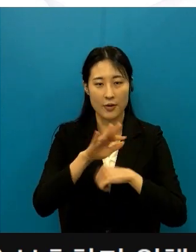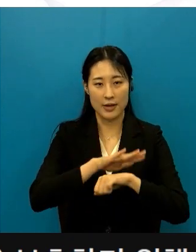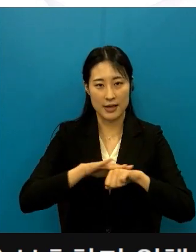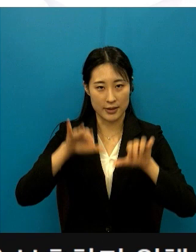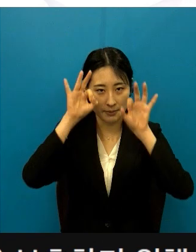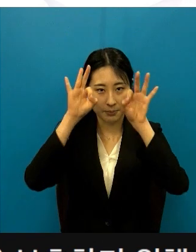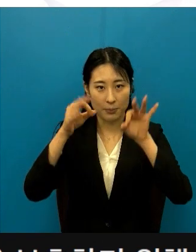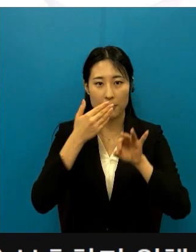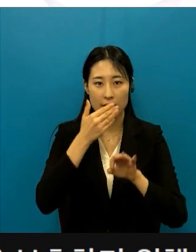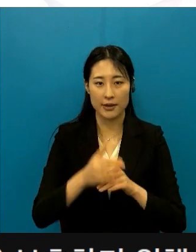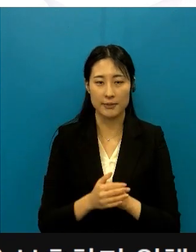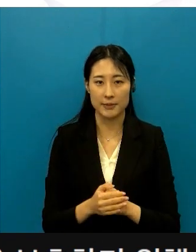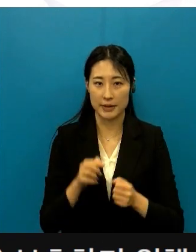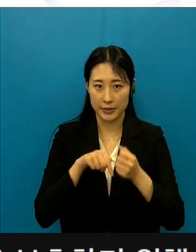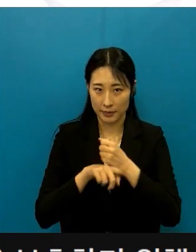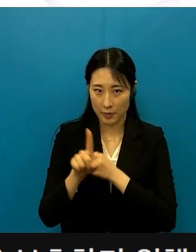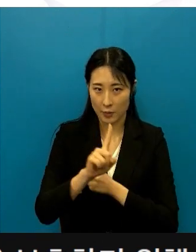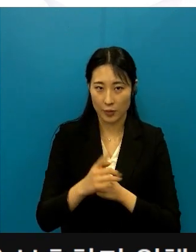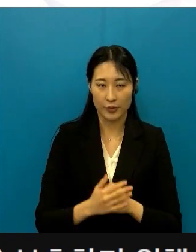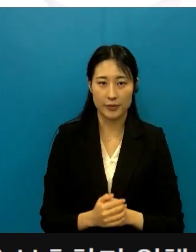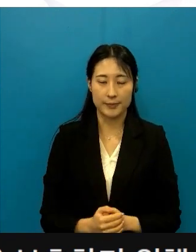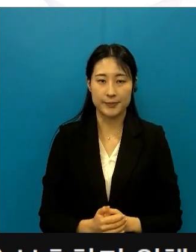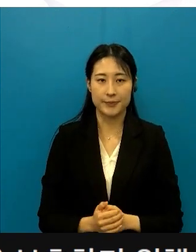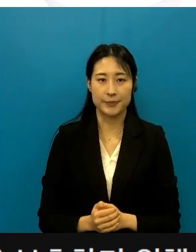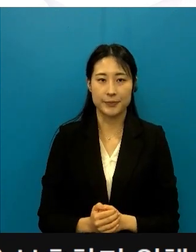government initiatives